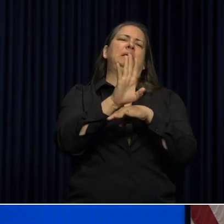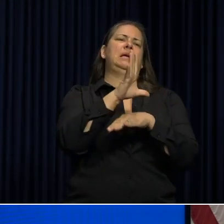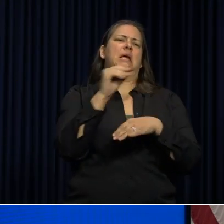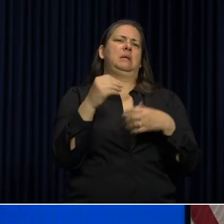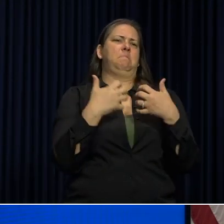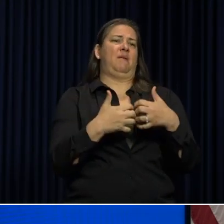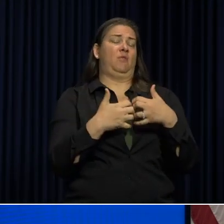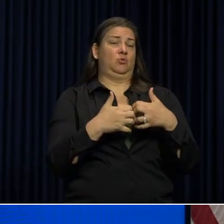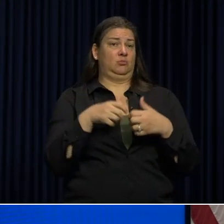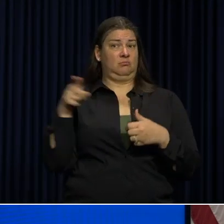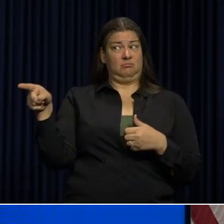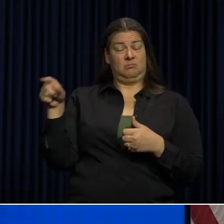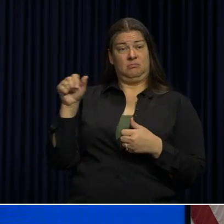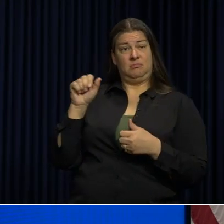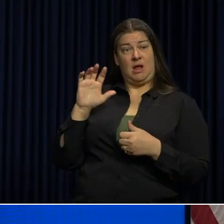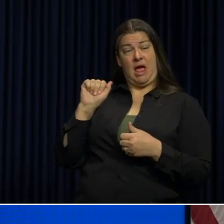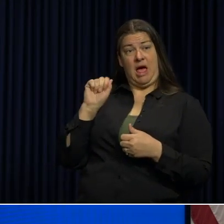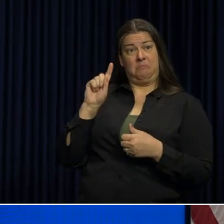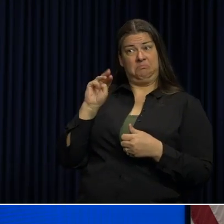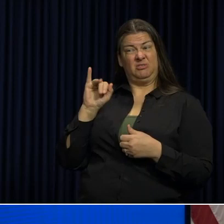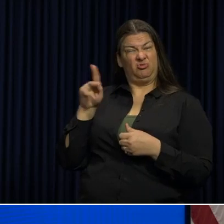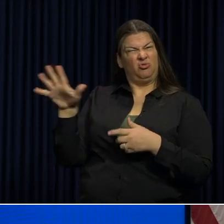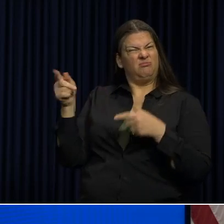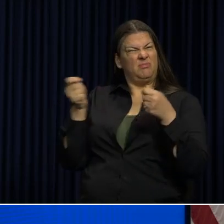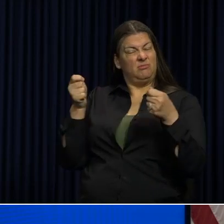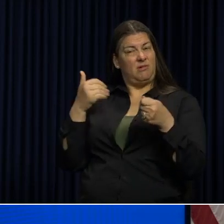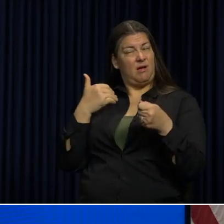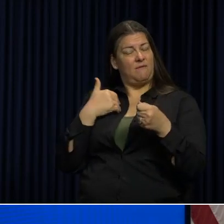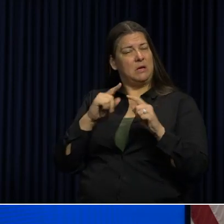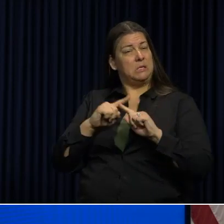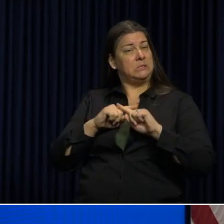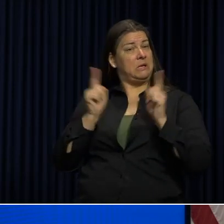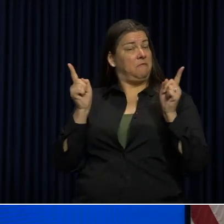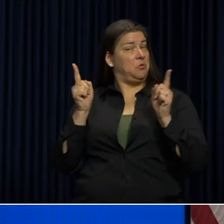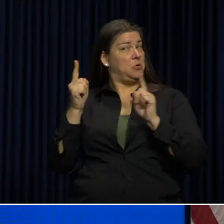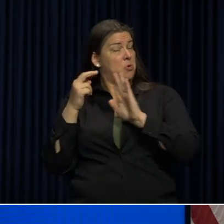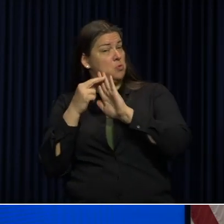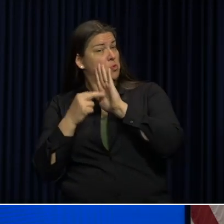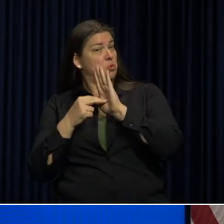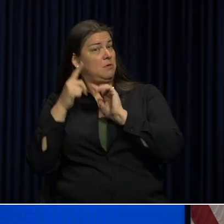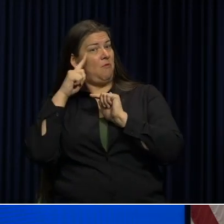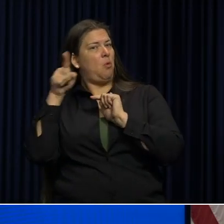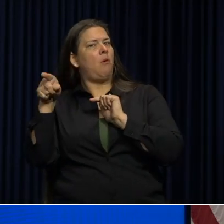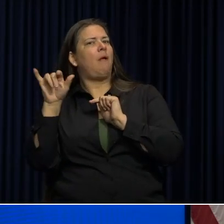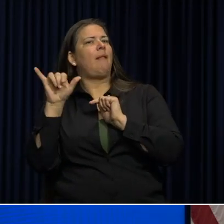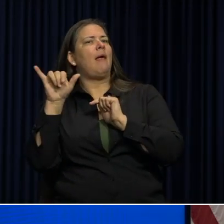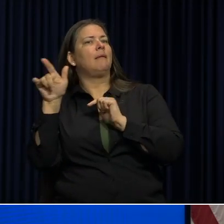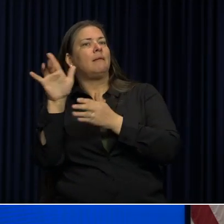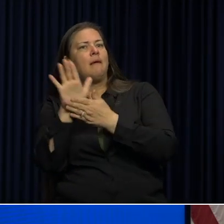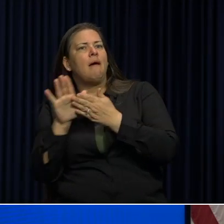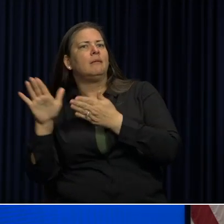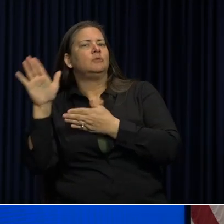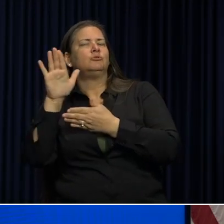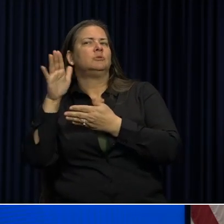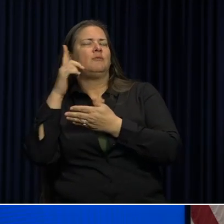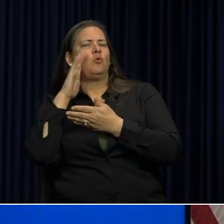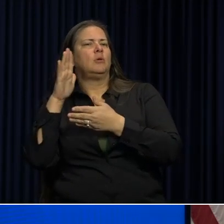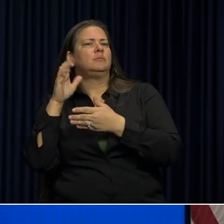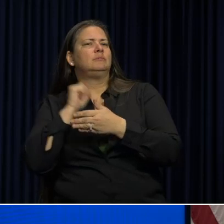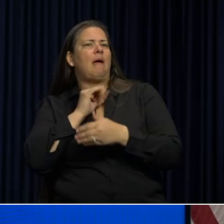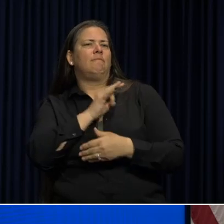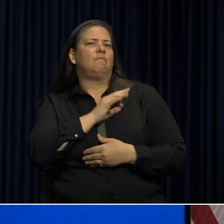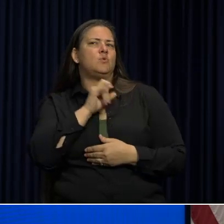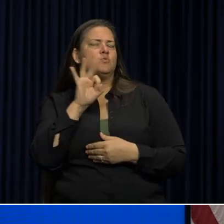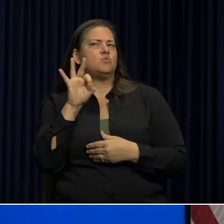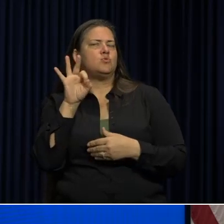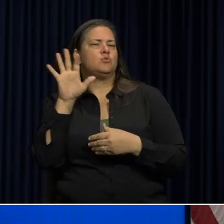thought or guidance to establish any separate guidance for those higher education institutions to bring the faculty, staff, and students back to